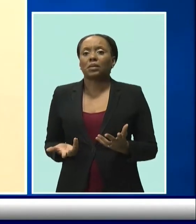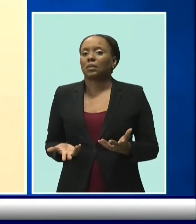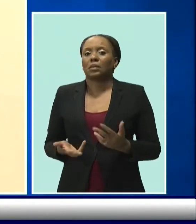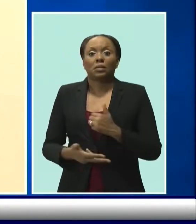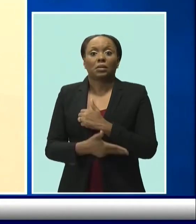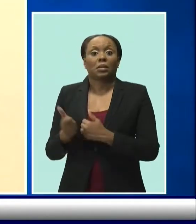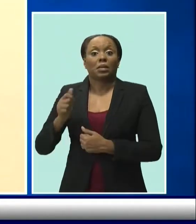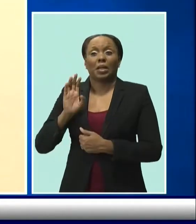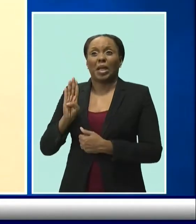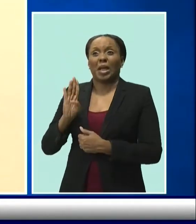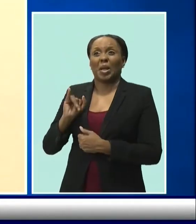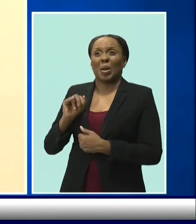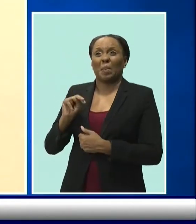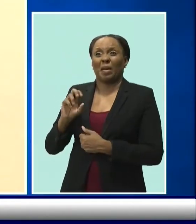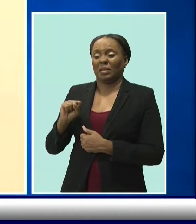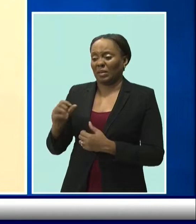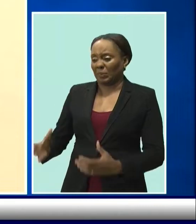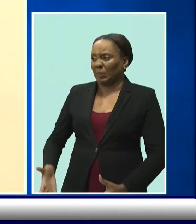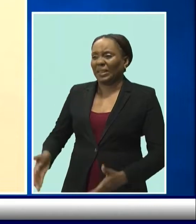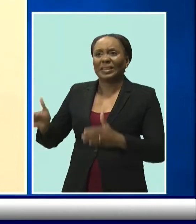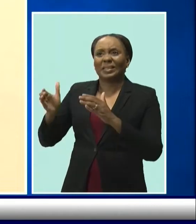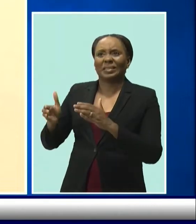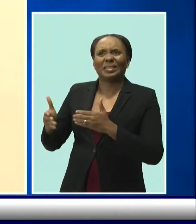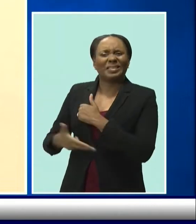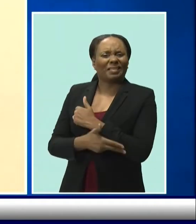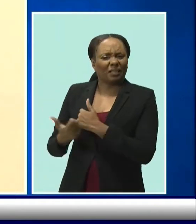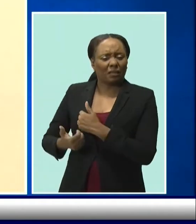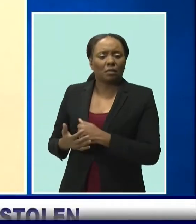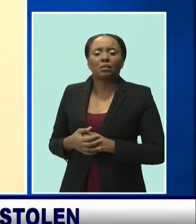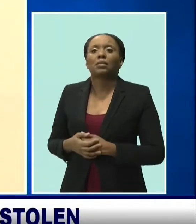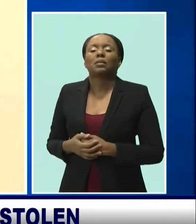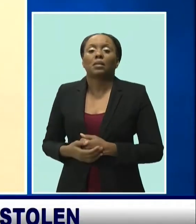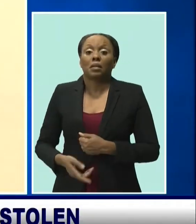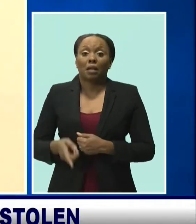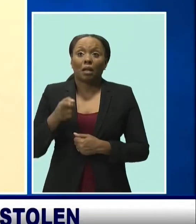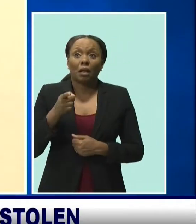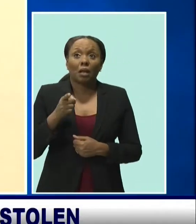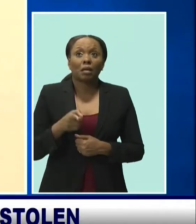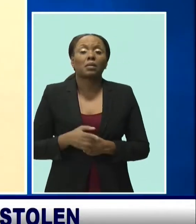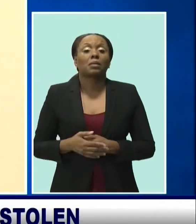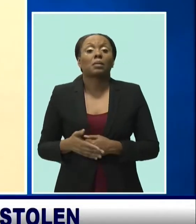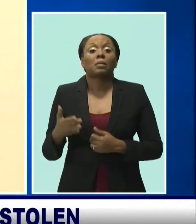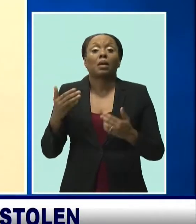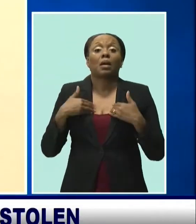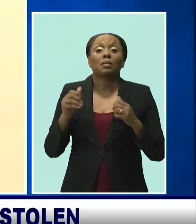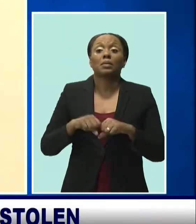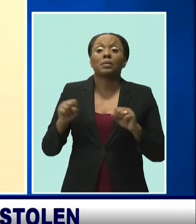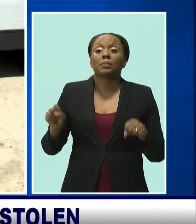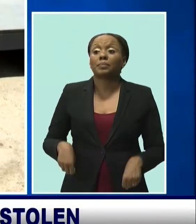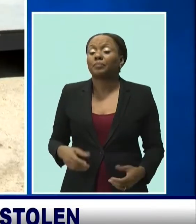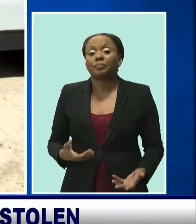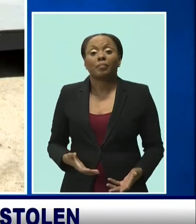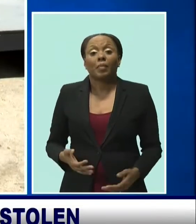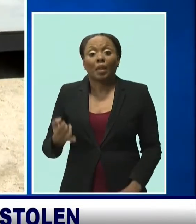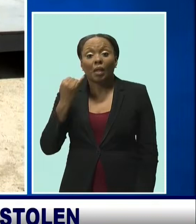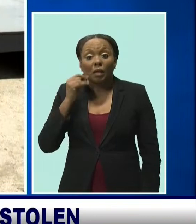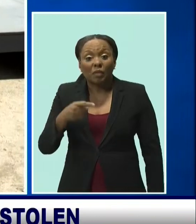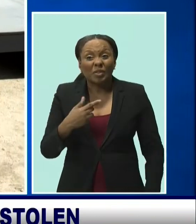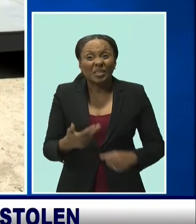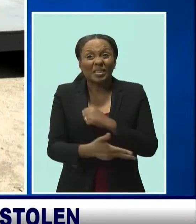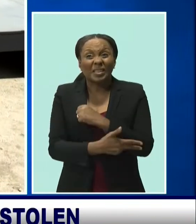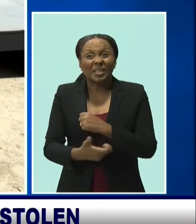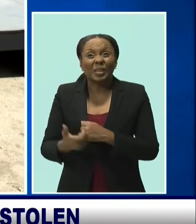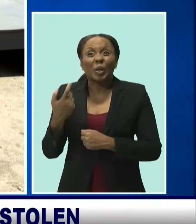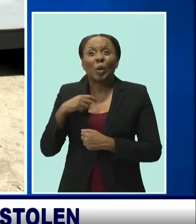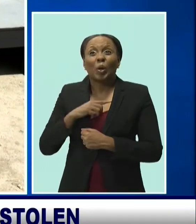bins. We want to serve notice and say to them, look, these bins can be tracked. We have a system in place that the bins can be